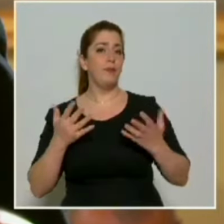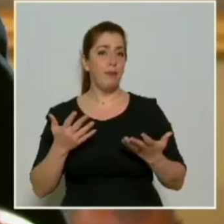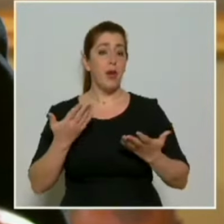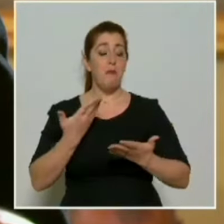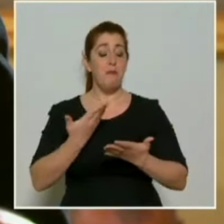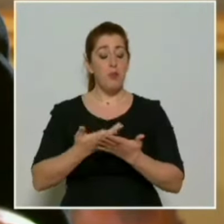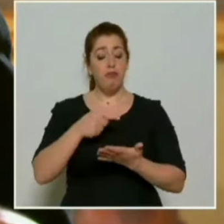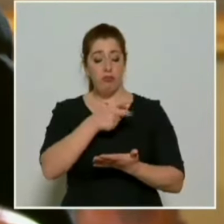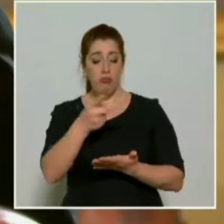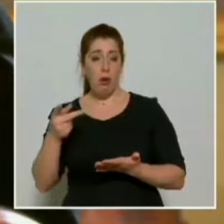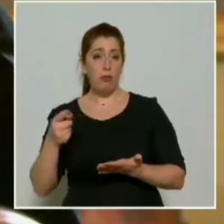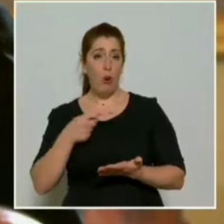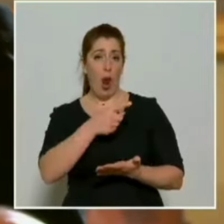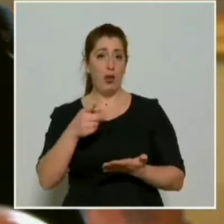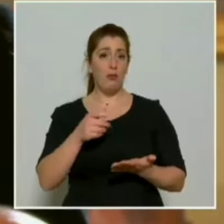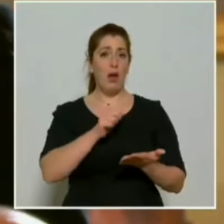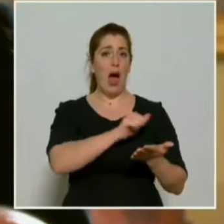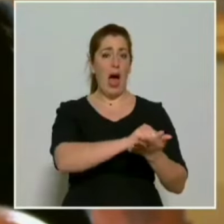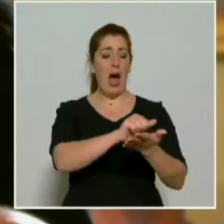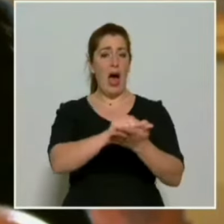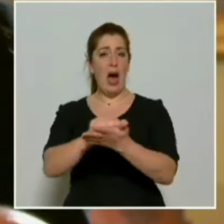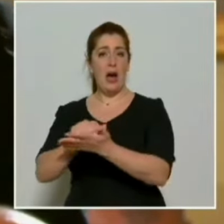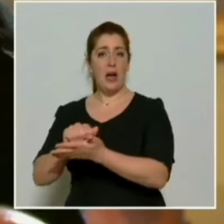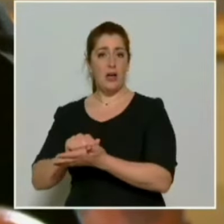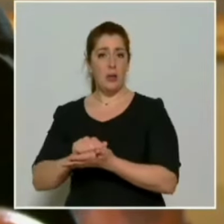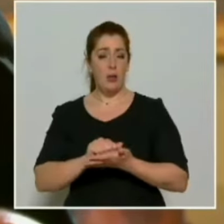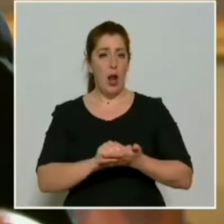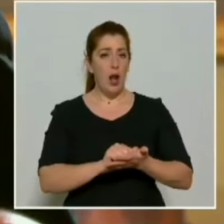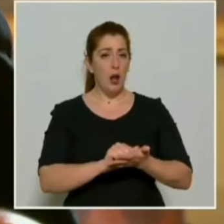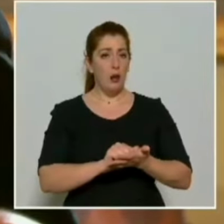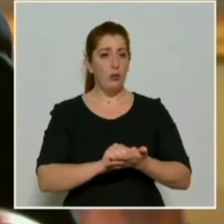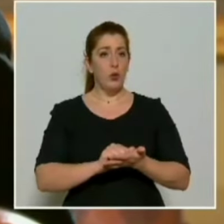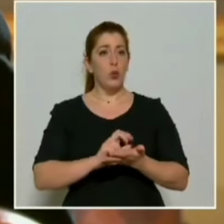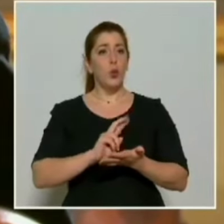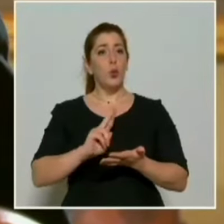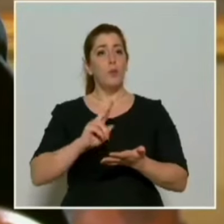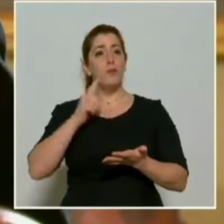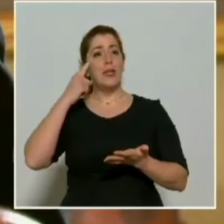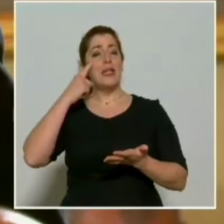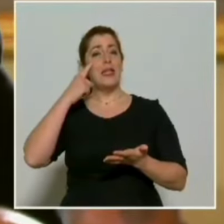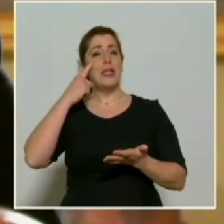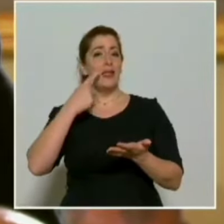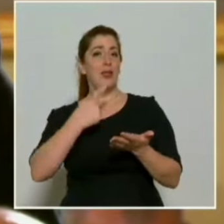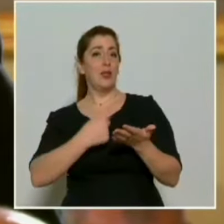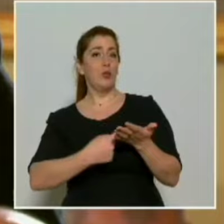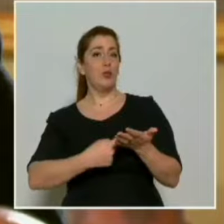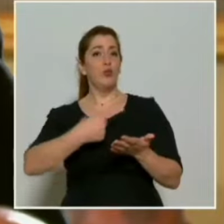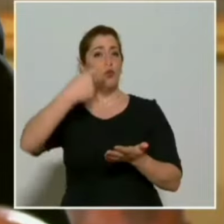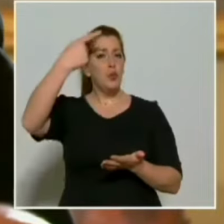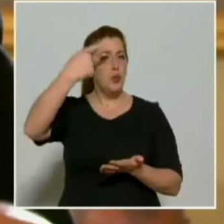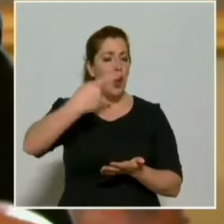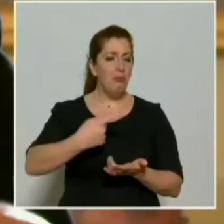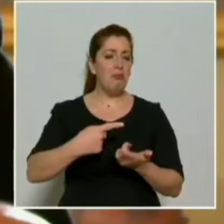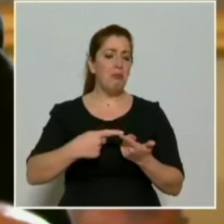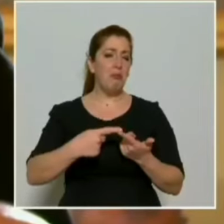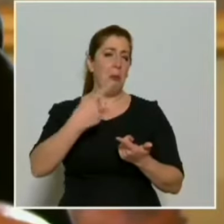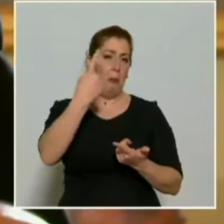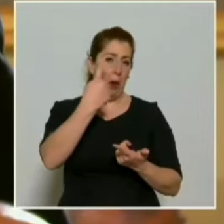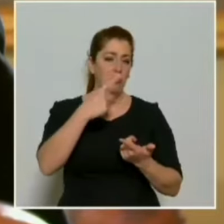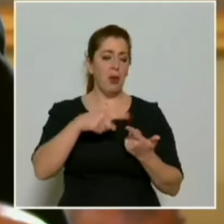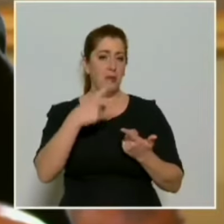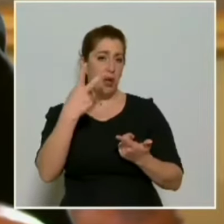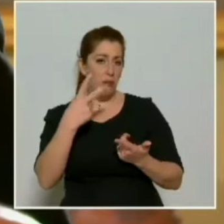bikonsensus komuni jistabbilixxu jew jiddeċidu xi ġranet jista' jkun wieħed